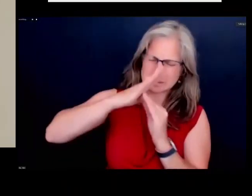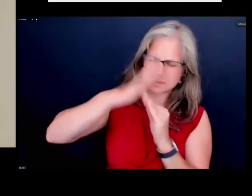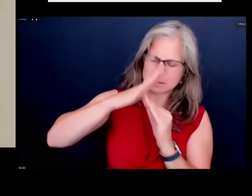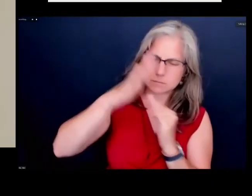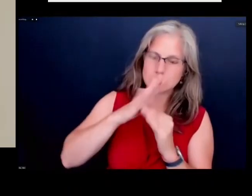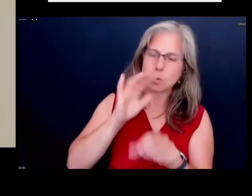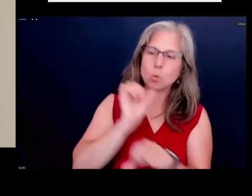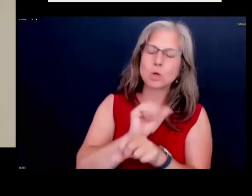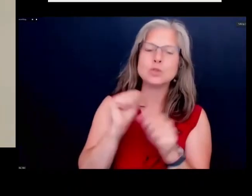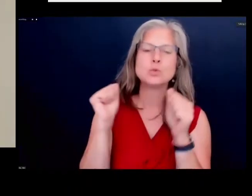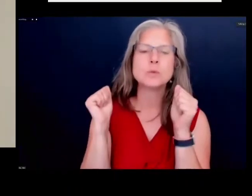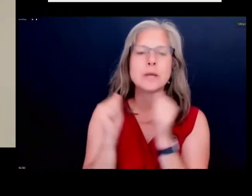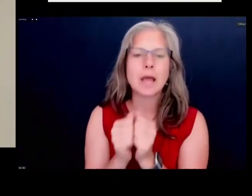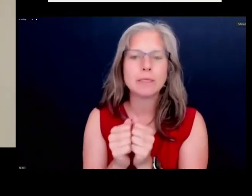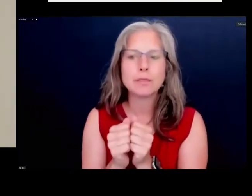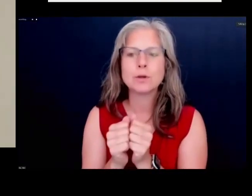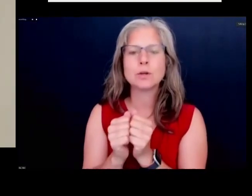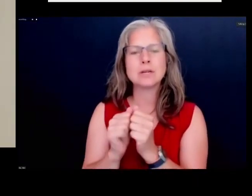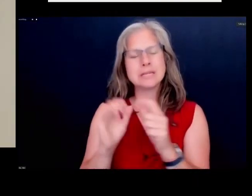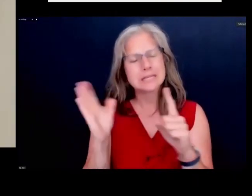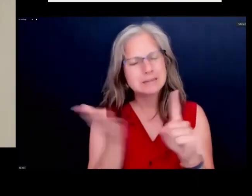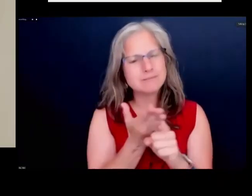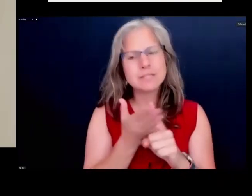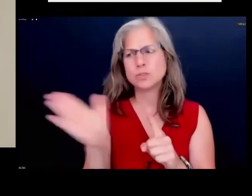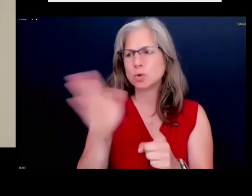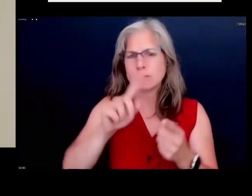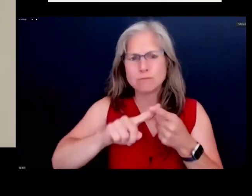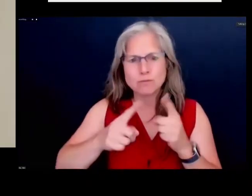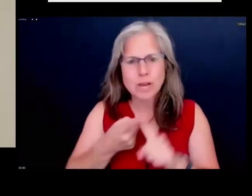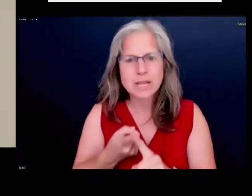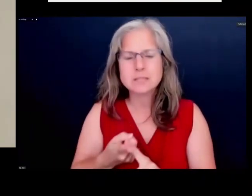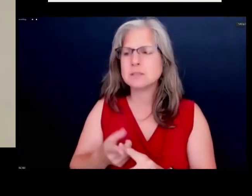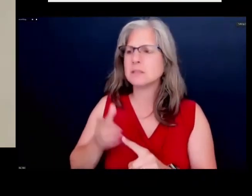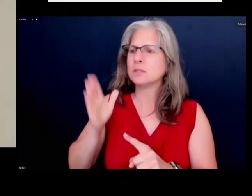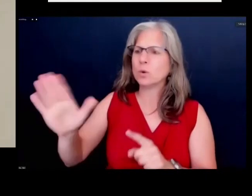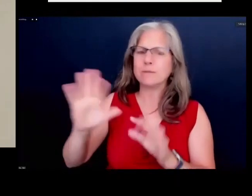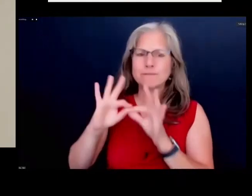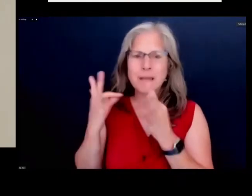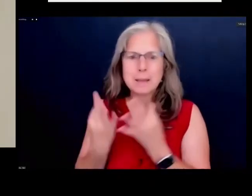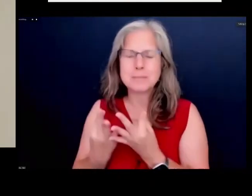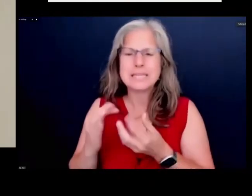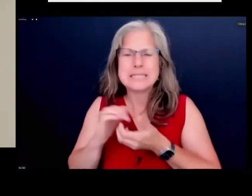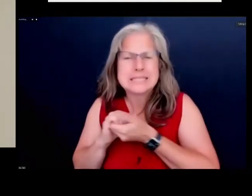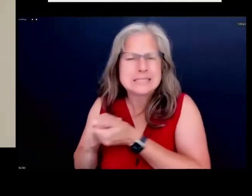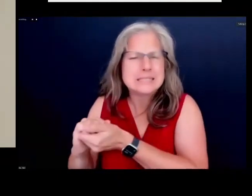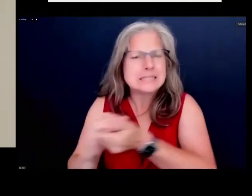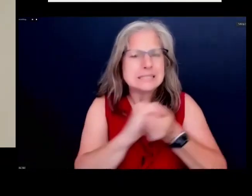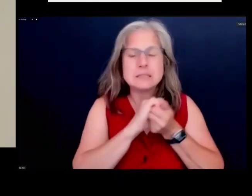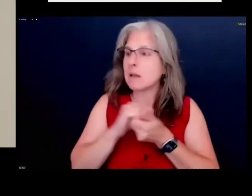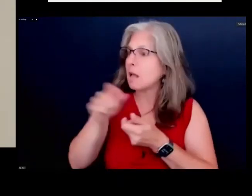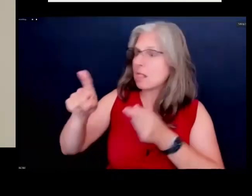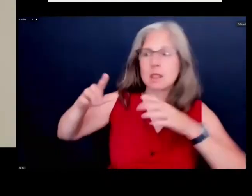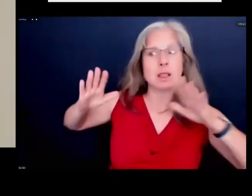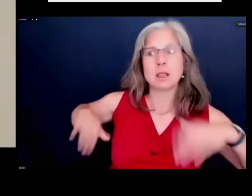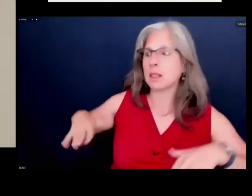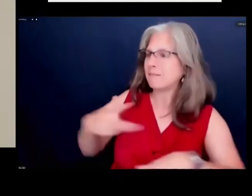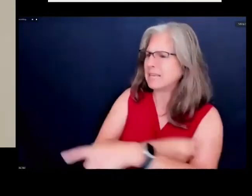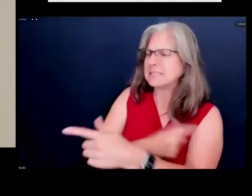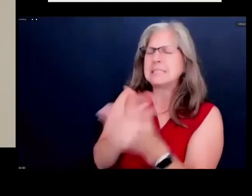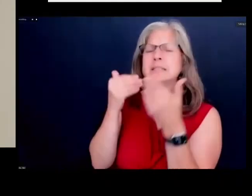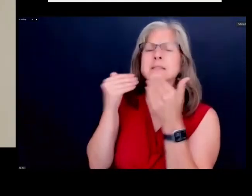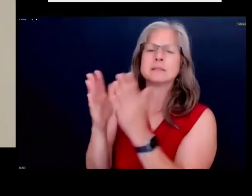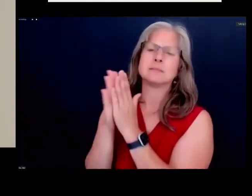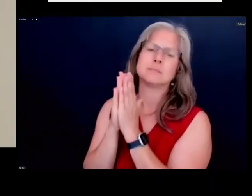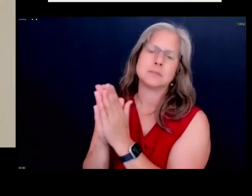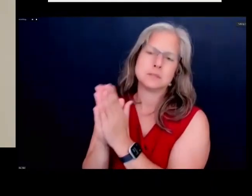we have to work together to motivate and convince our friends, family members, and neighbors who have not yet gotten the vaccine to